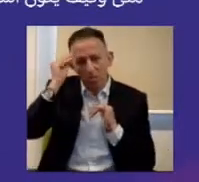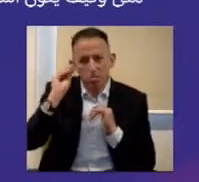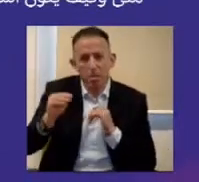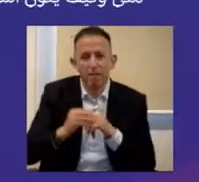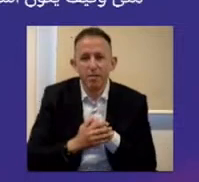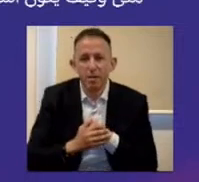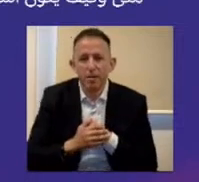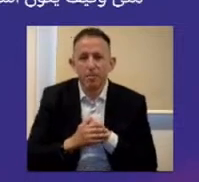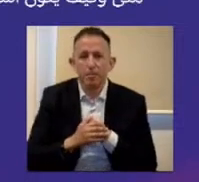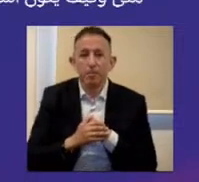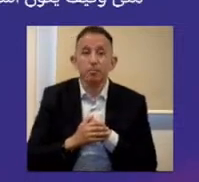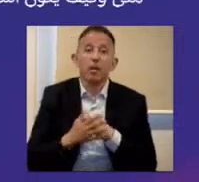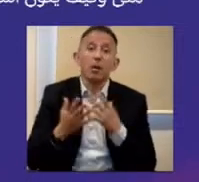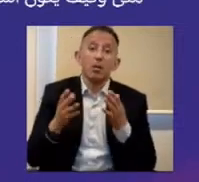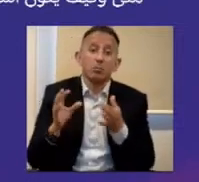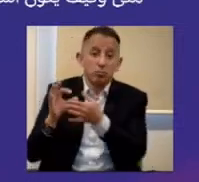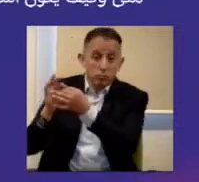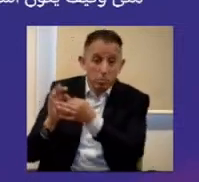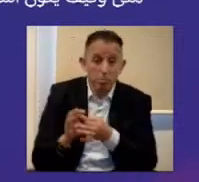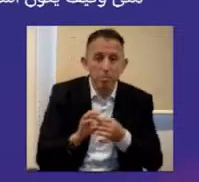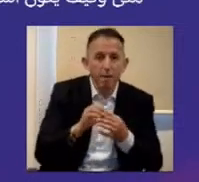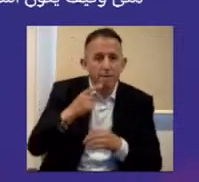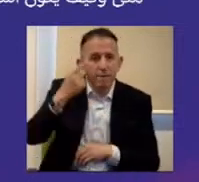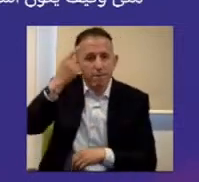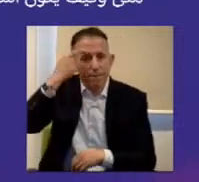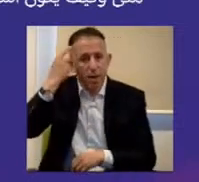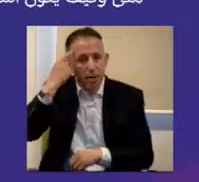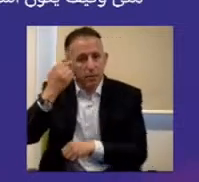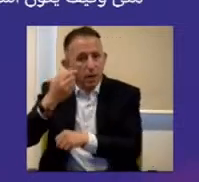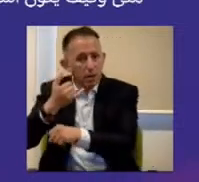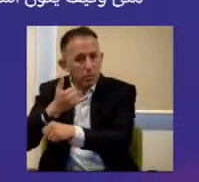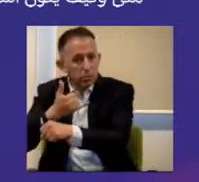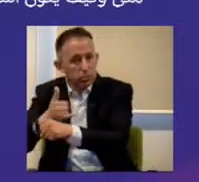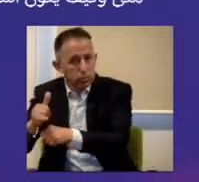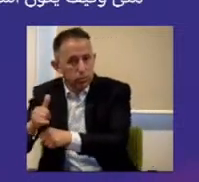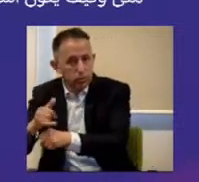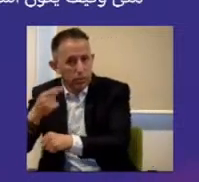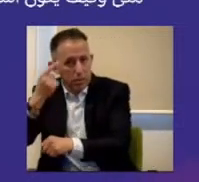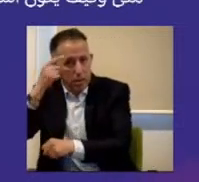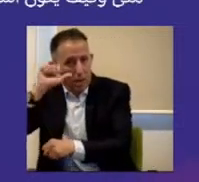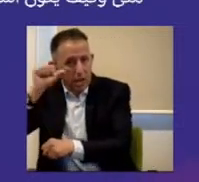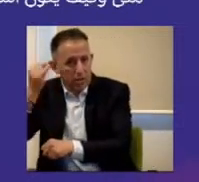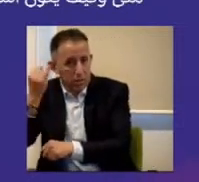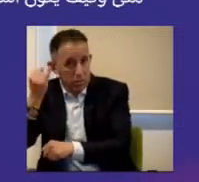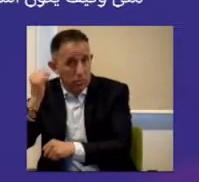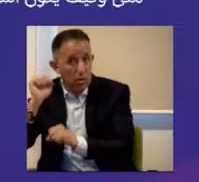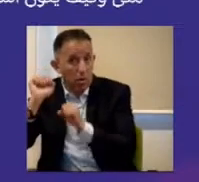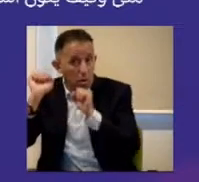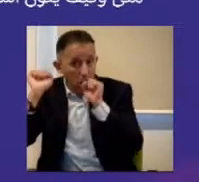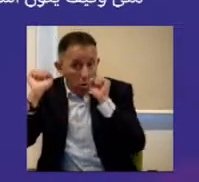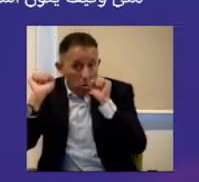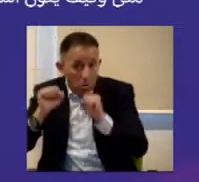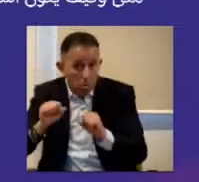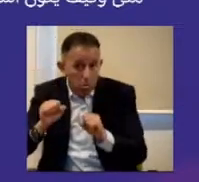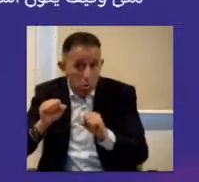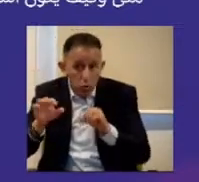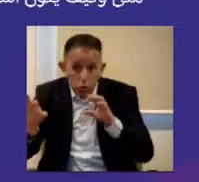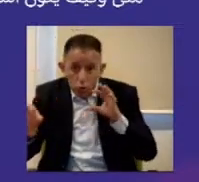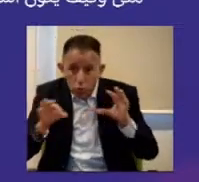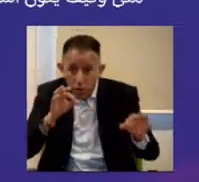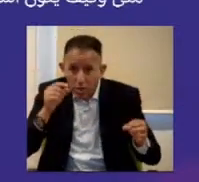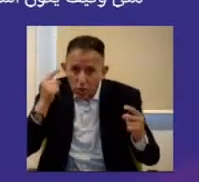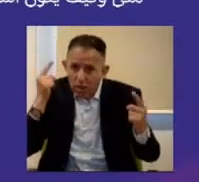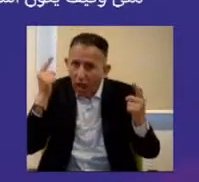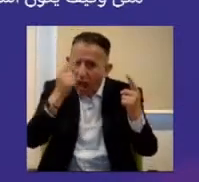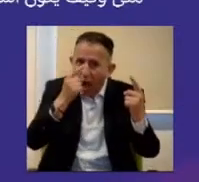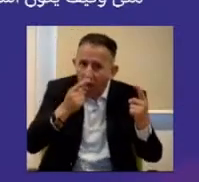act to the best to reach them, then AI can help you only for the second point, not for the first one. Keep in